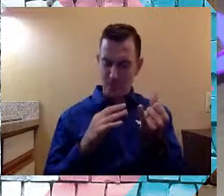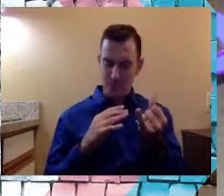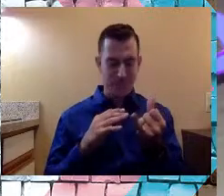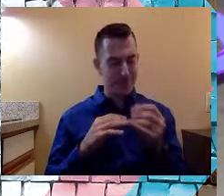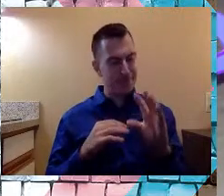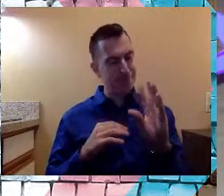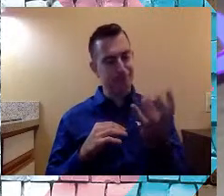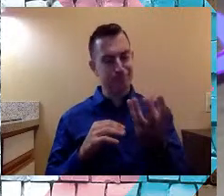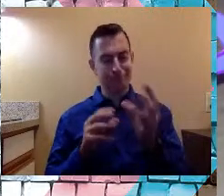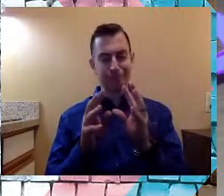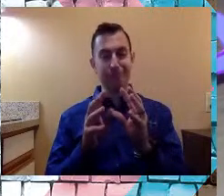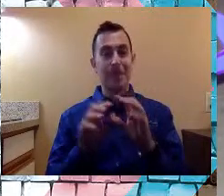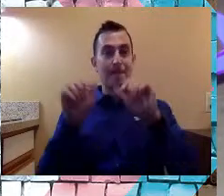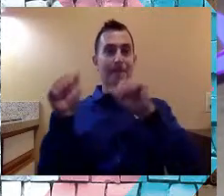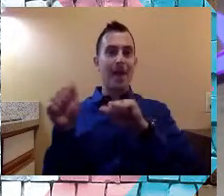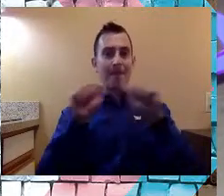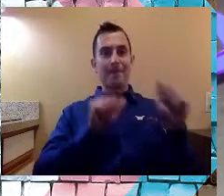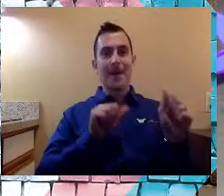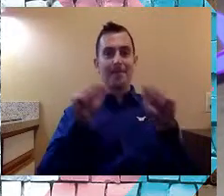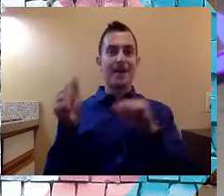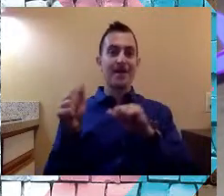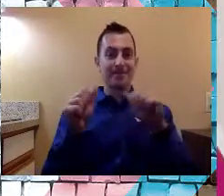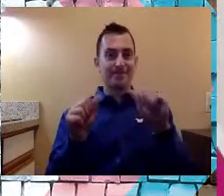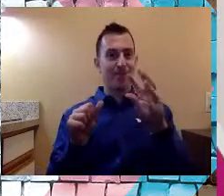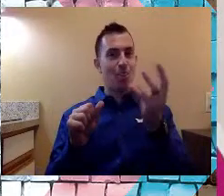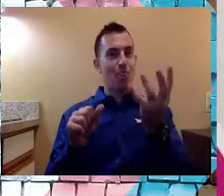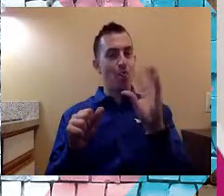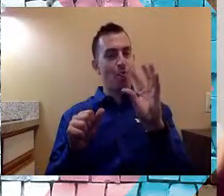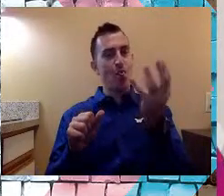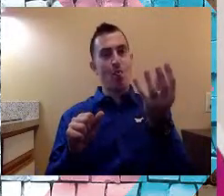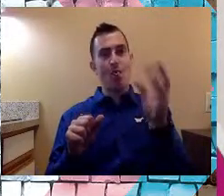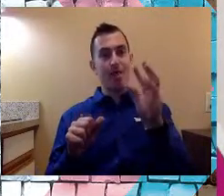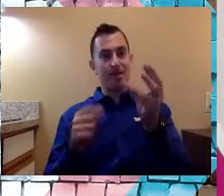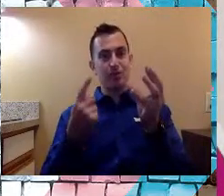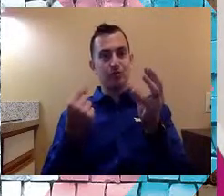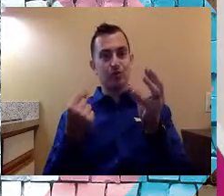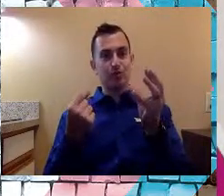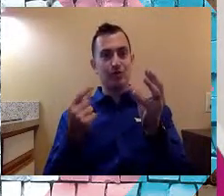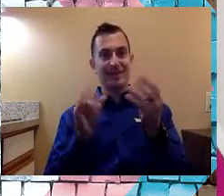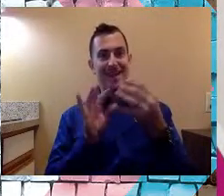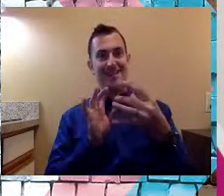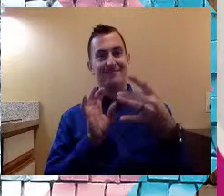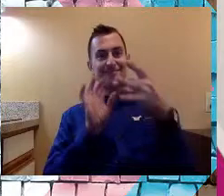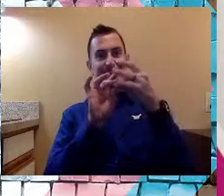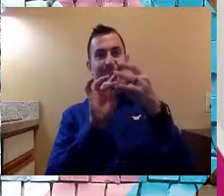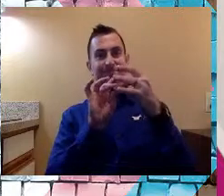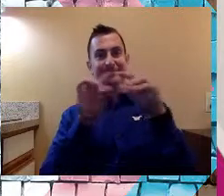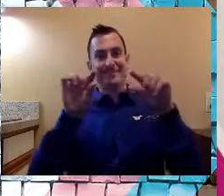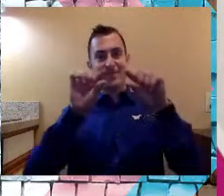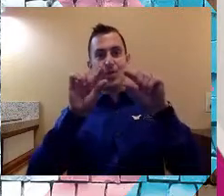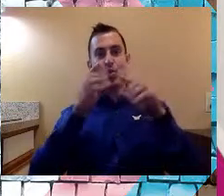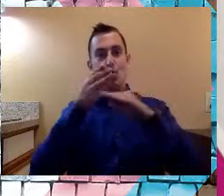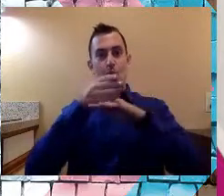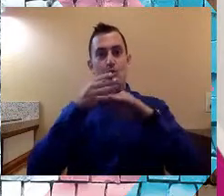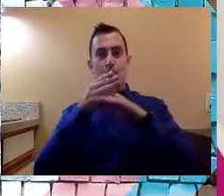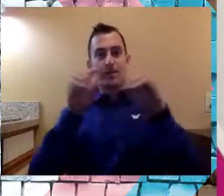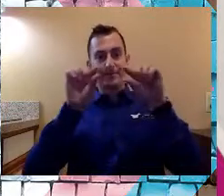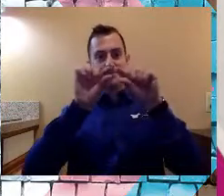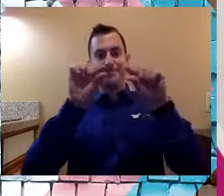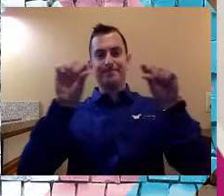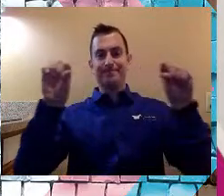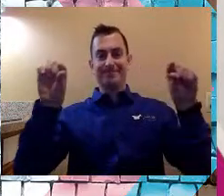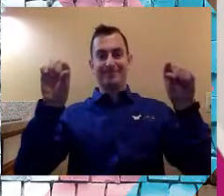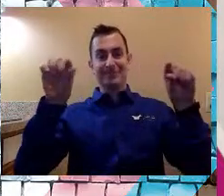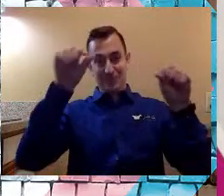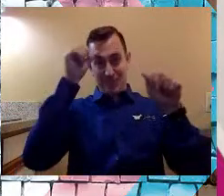orange pom-pom. So we're gonna attach these guys to our stick and that one I